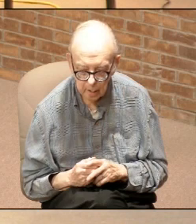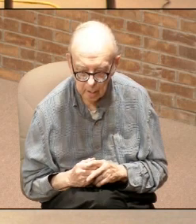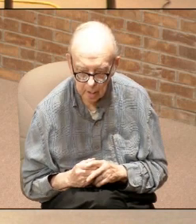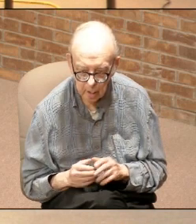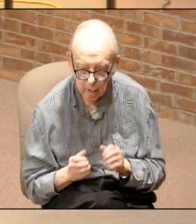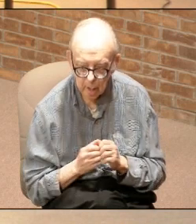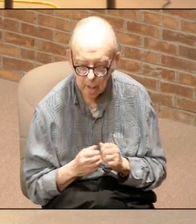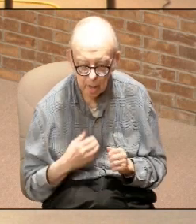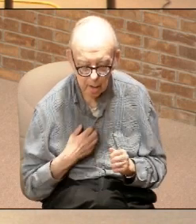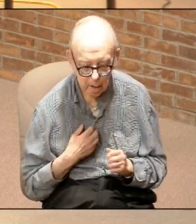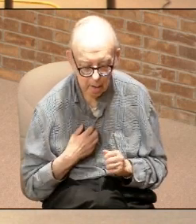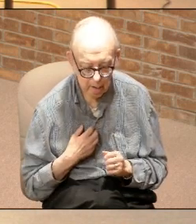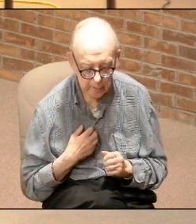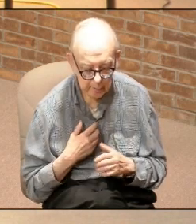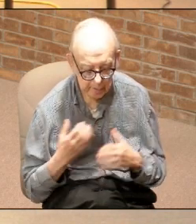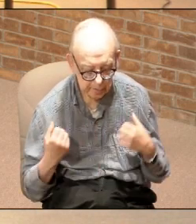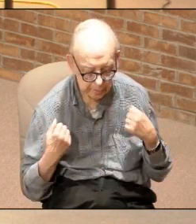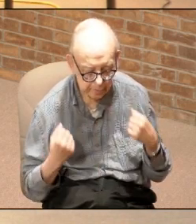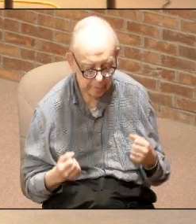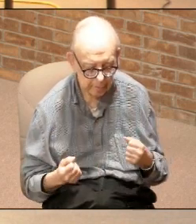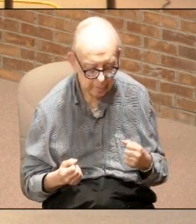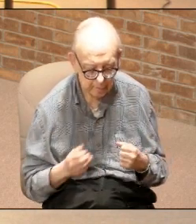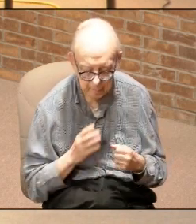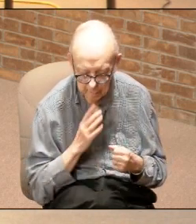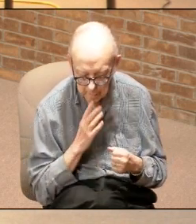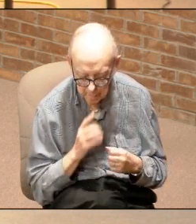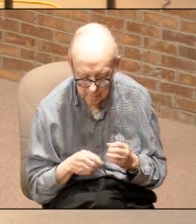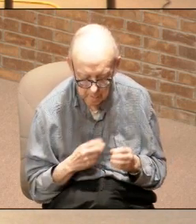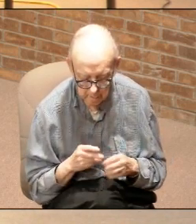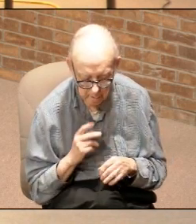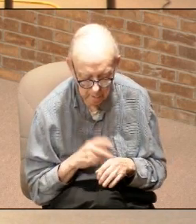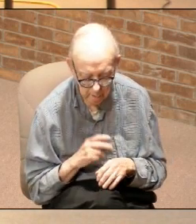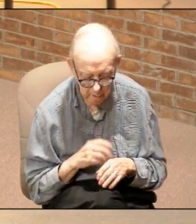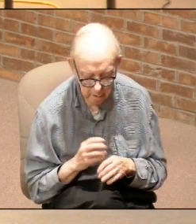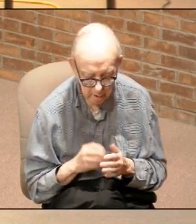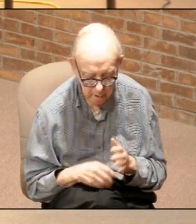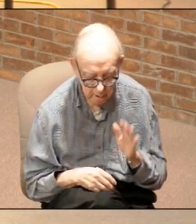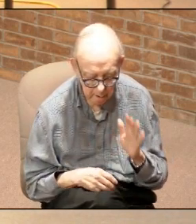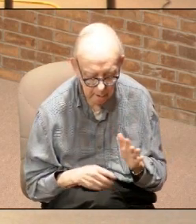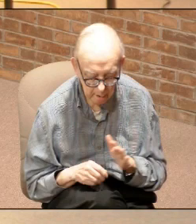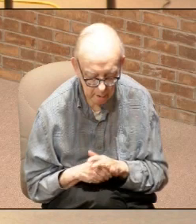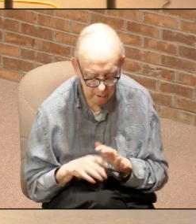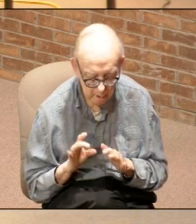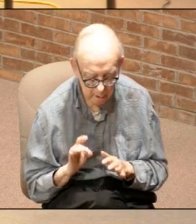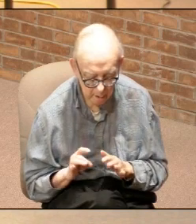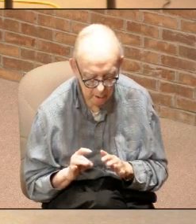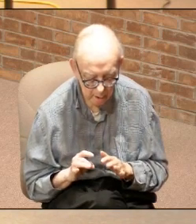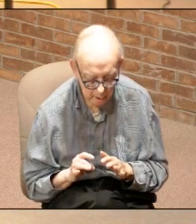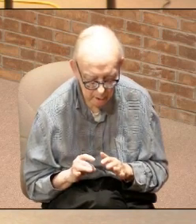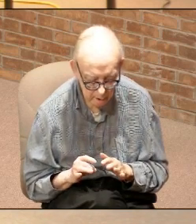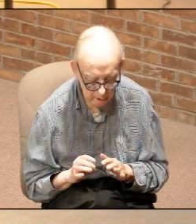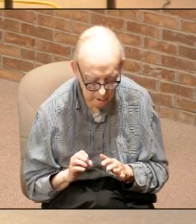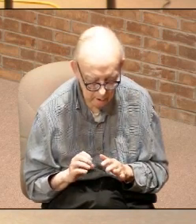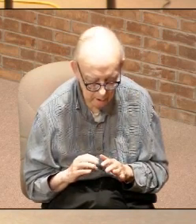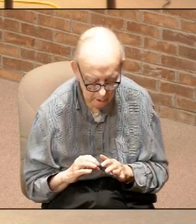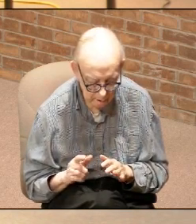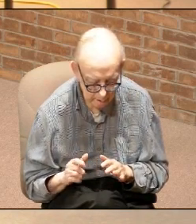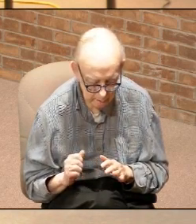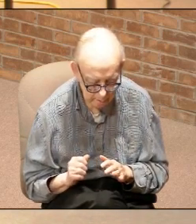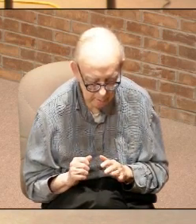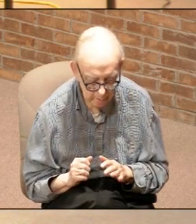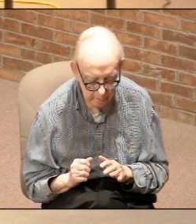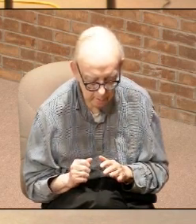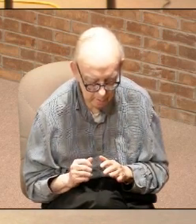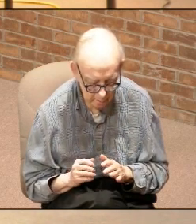together we have a greater strength we talked about um peter chapter 5 verse 8 go to uh ecclesiastics 4